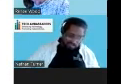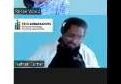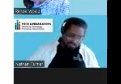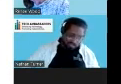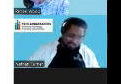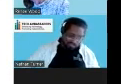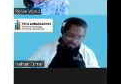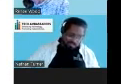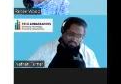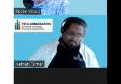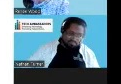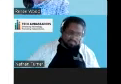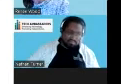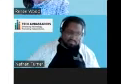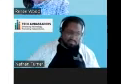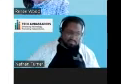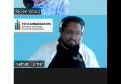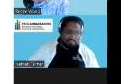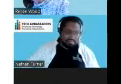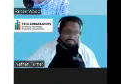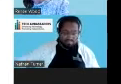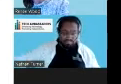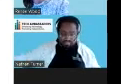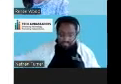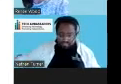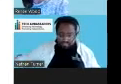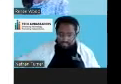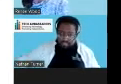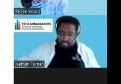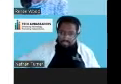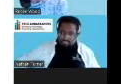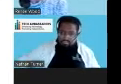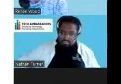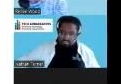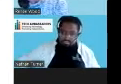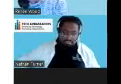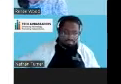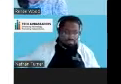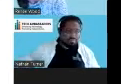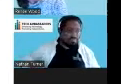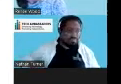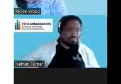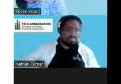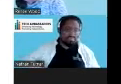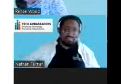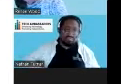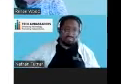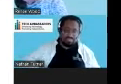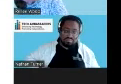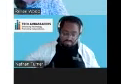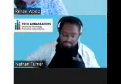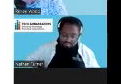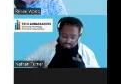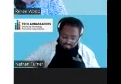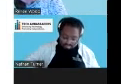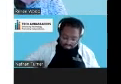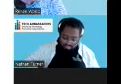think it's one that may have made its way kind of into the general public's vocabulary. But phishing with a